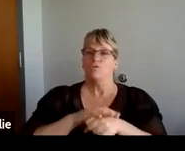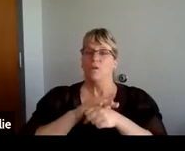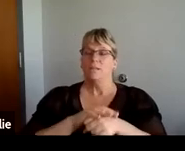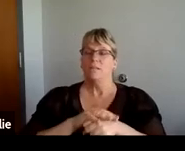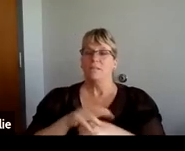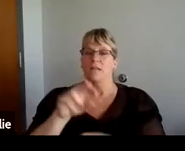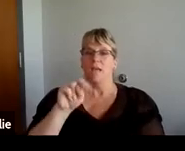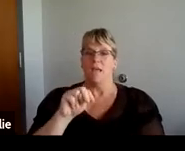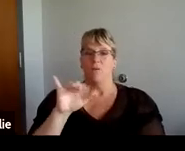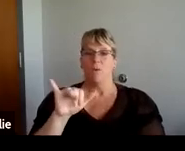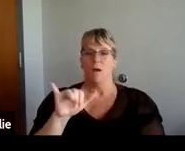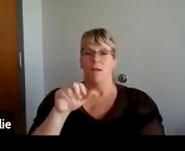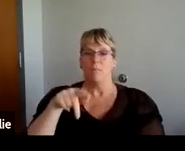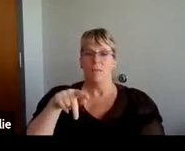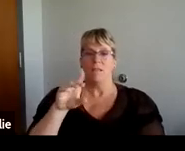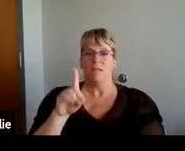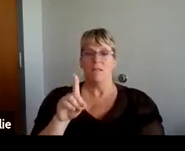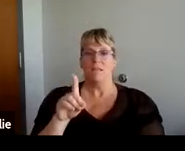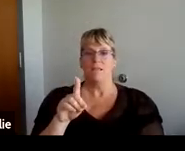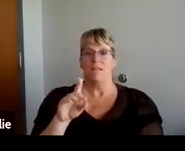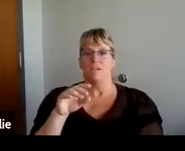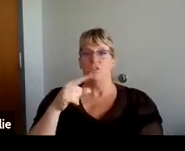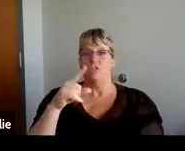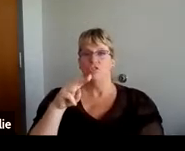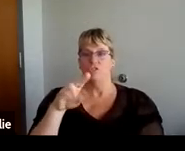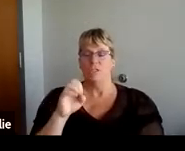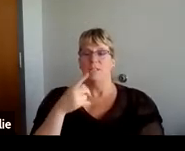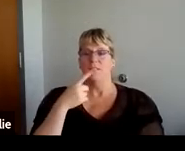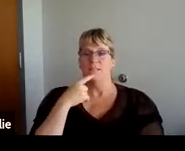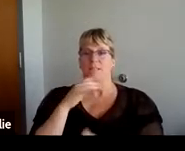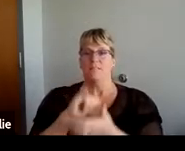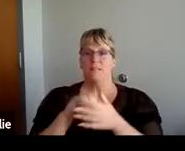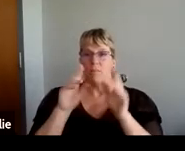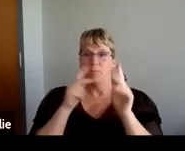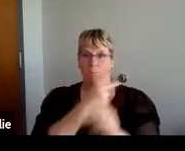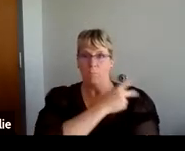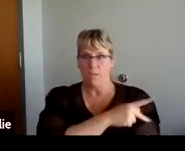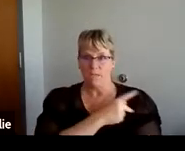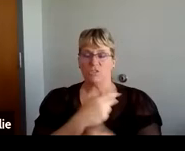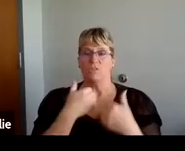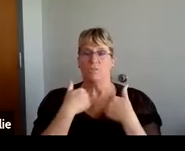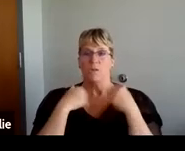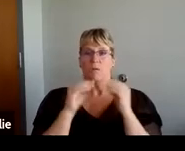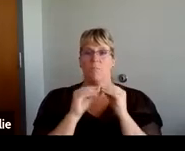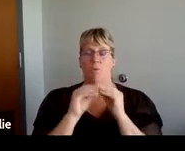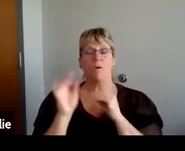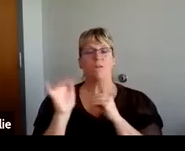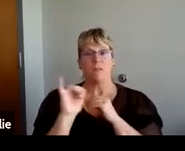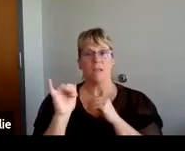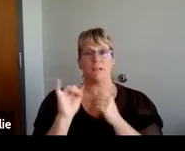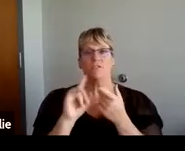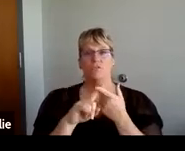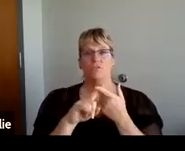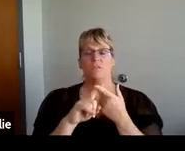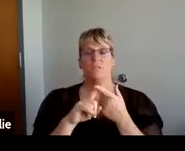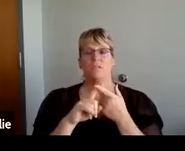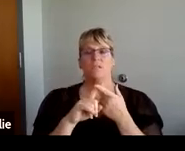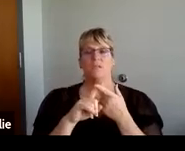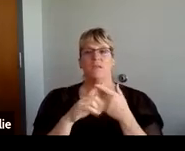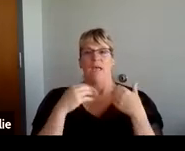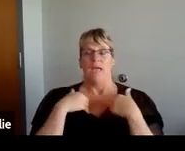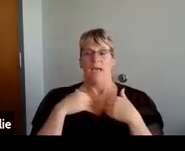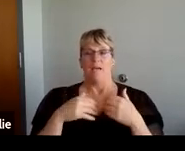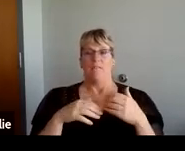and this particular TC variant tells us our patients are going to be more likely to be susceptible to anxiety